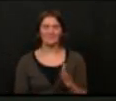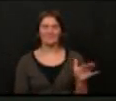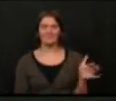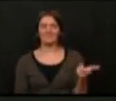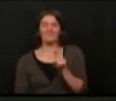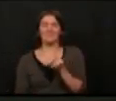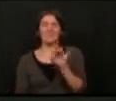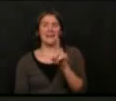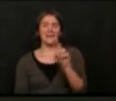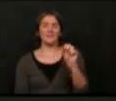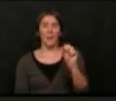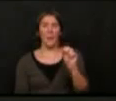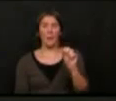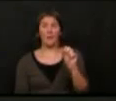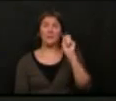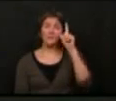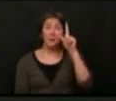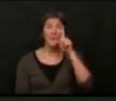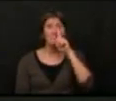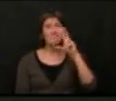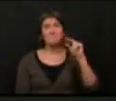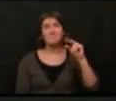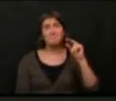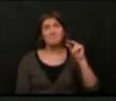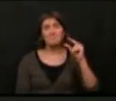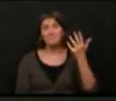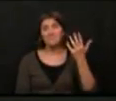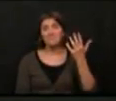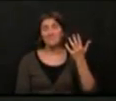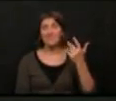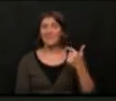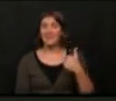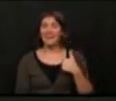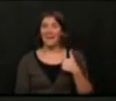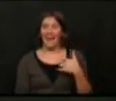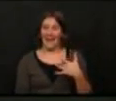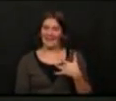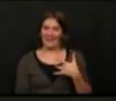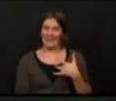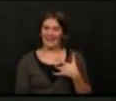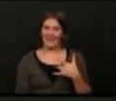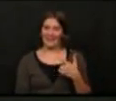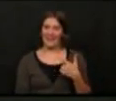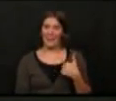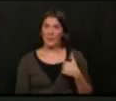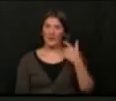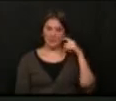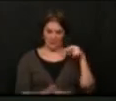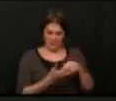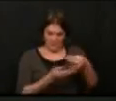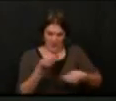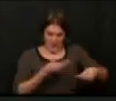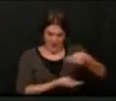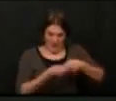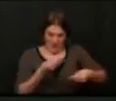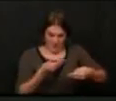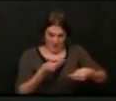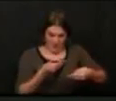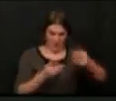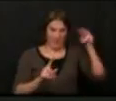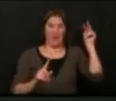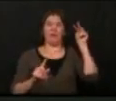It's not actually surprising, although I was a little surprised at how quickly we turned from the budget in front of us to